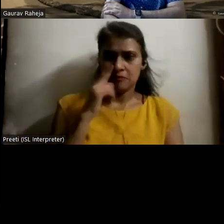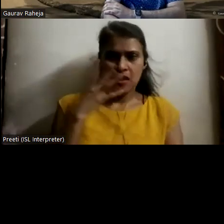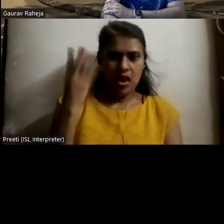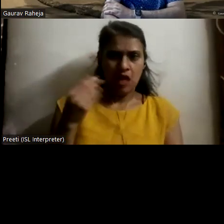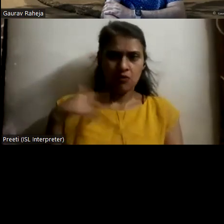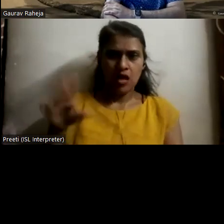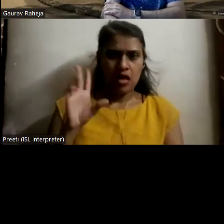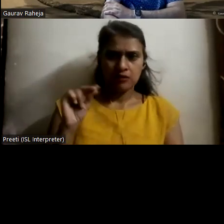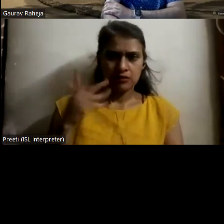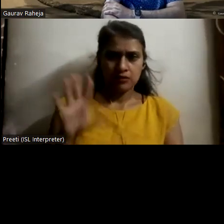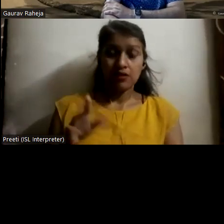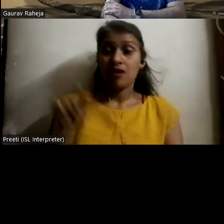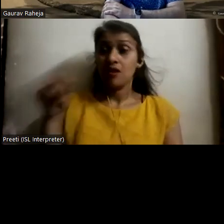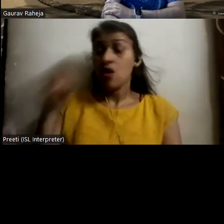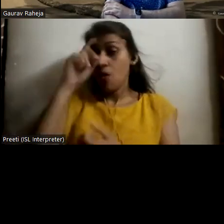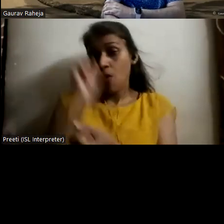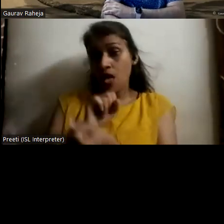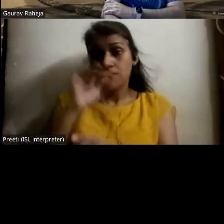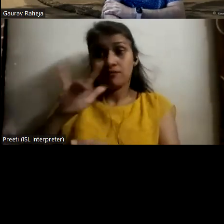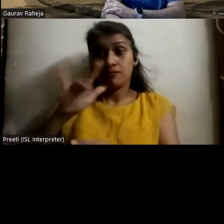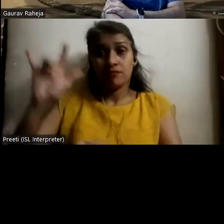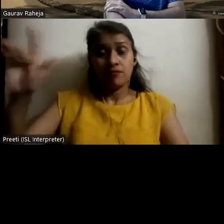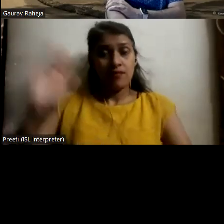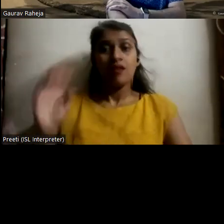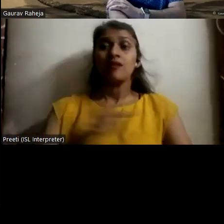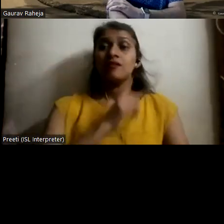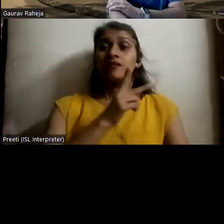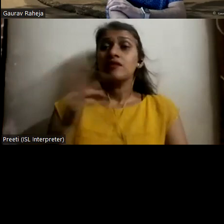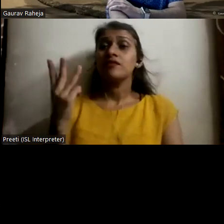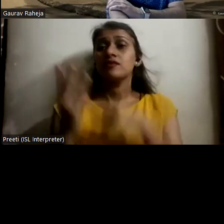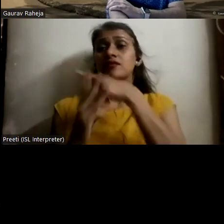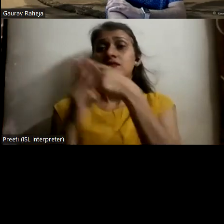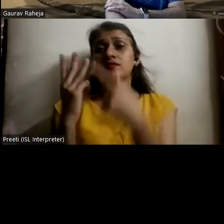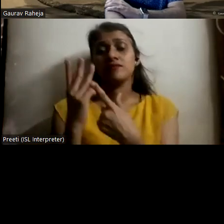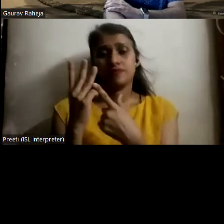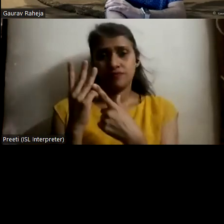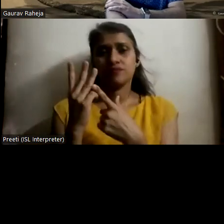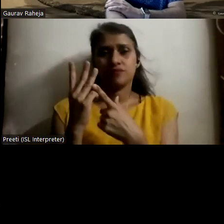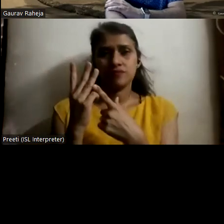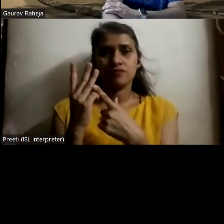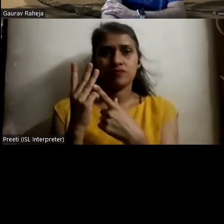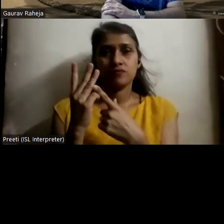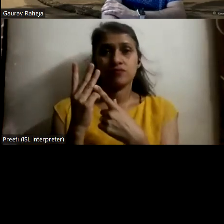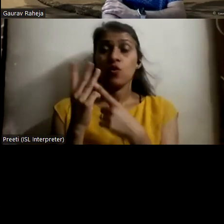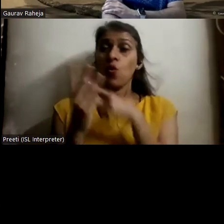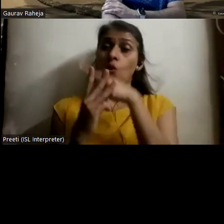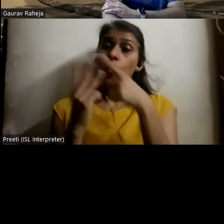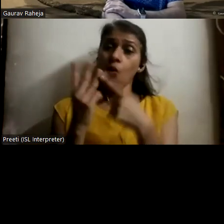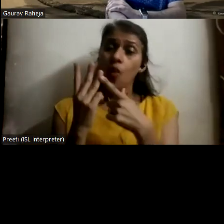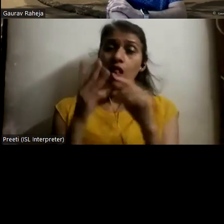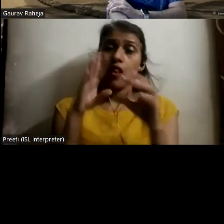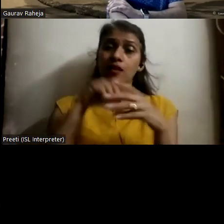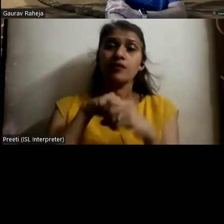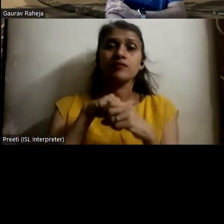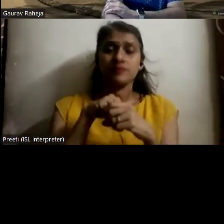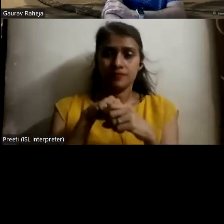exclusive because of one reason, but it is because of a complex interaction between the environments. And